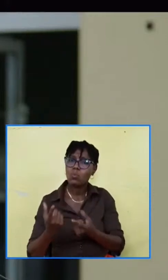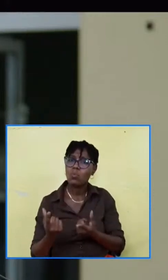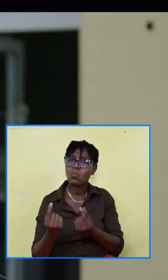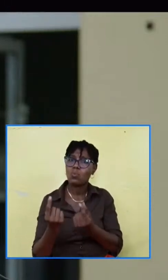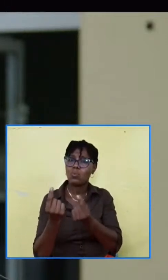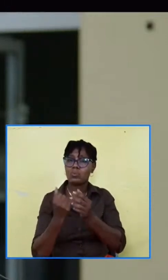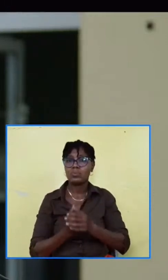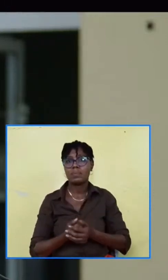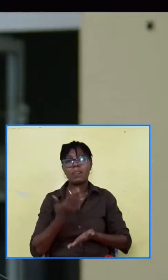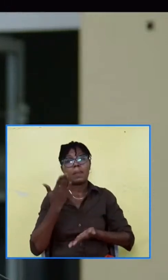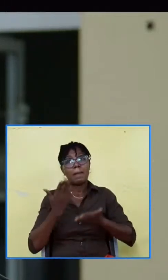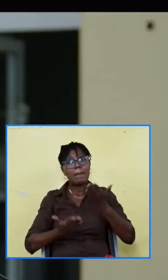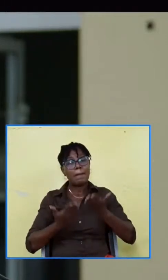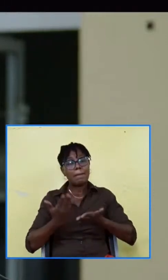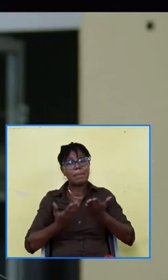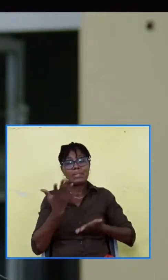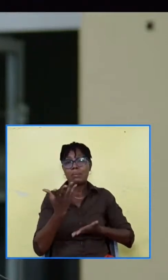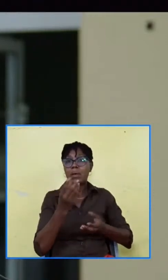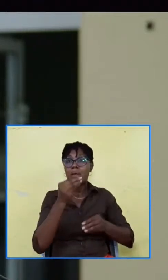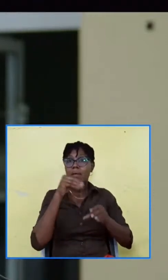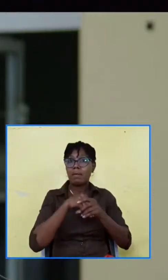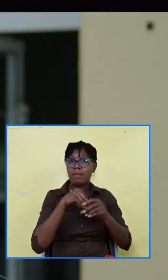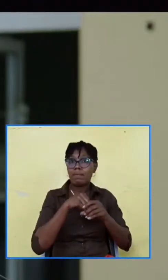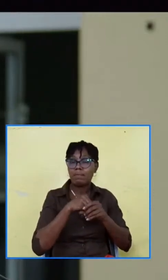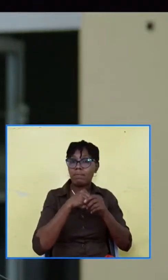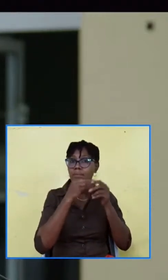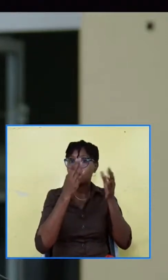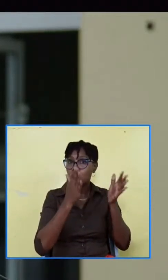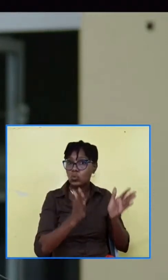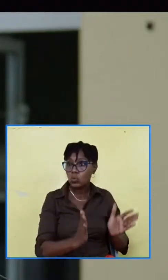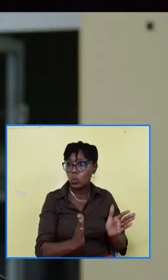could partner with some successful investment